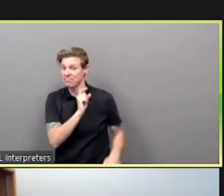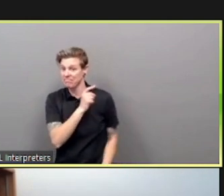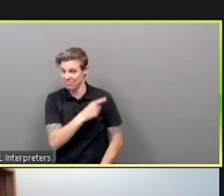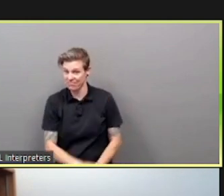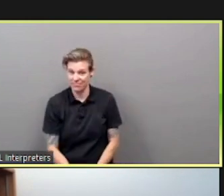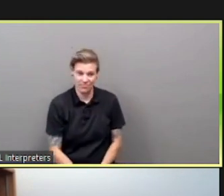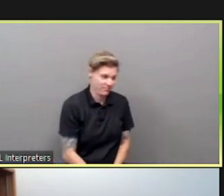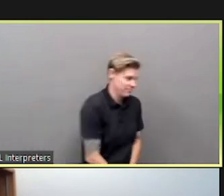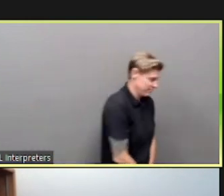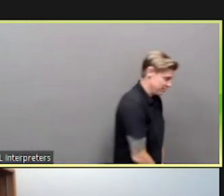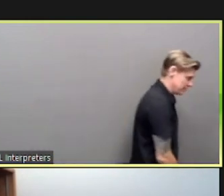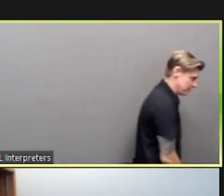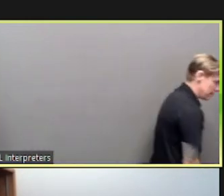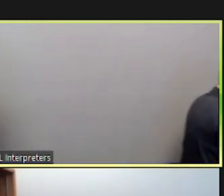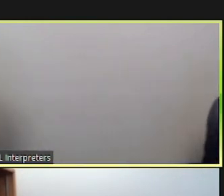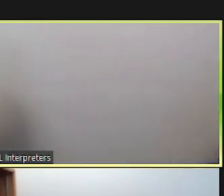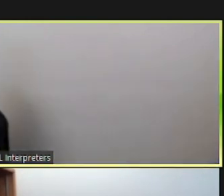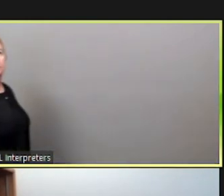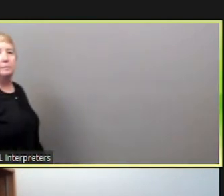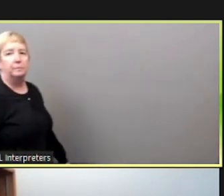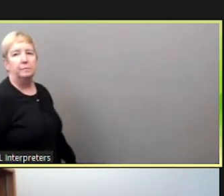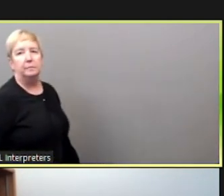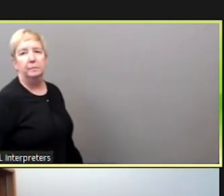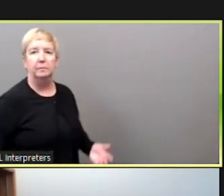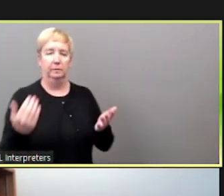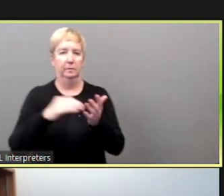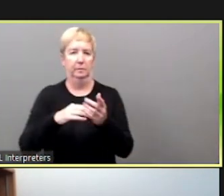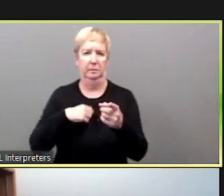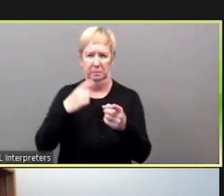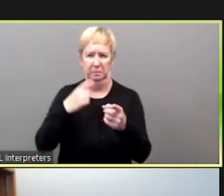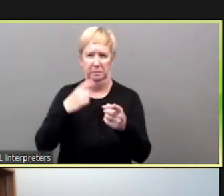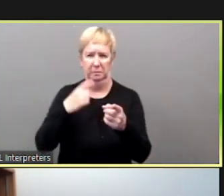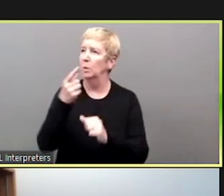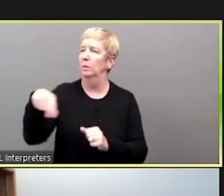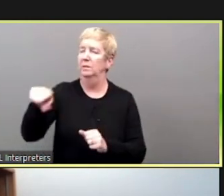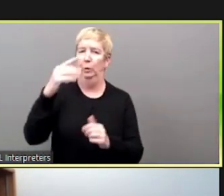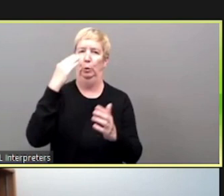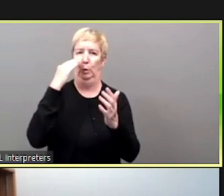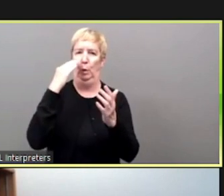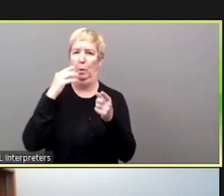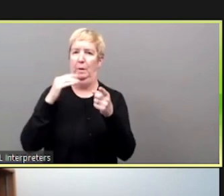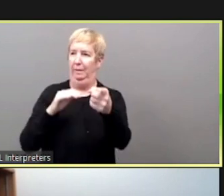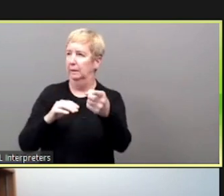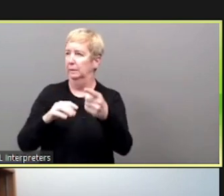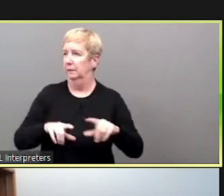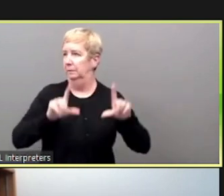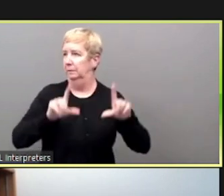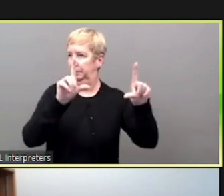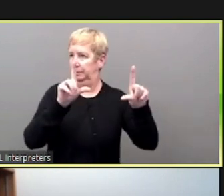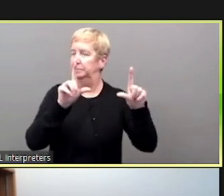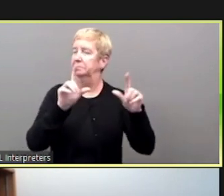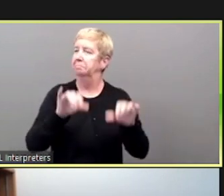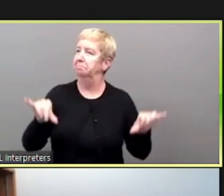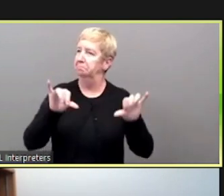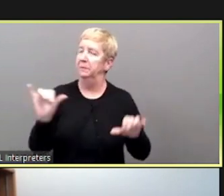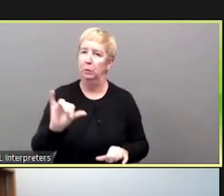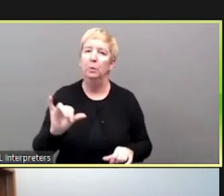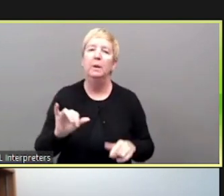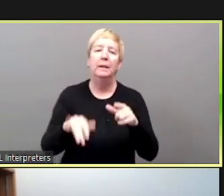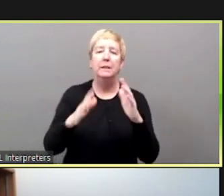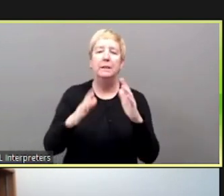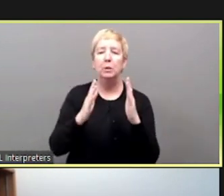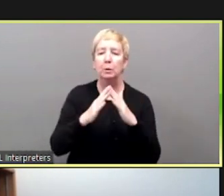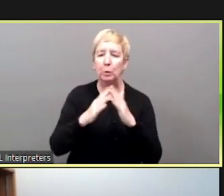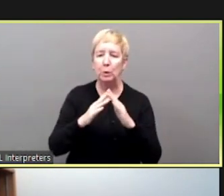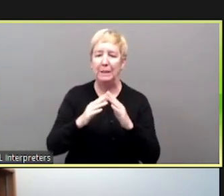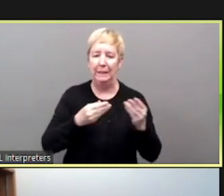is another one that I think you're all familiar with. So this is the level of community transmission. There's a table